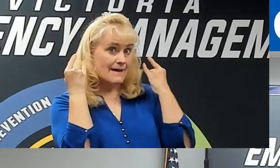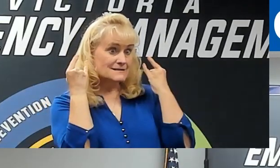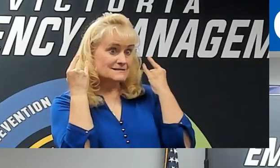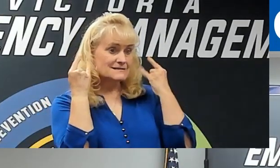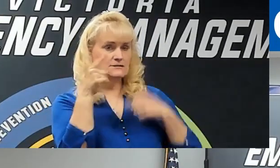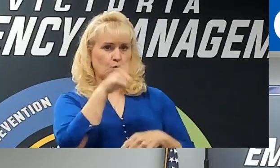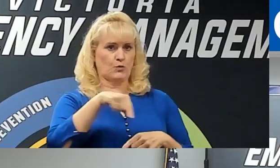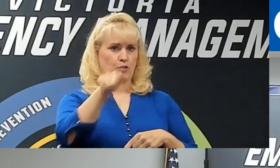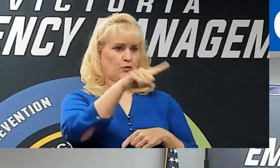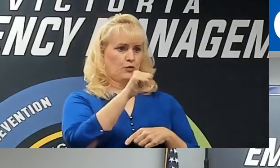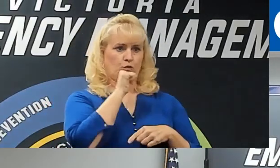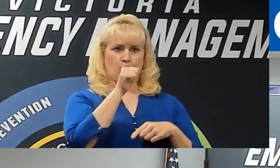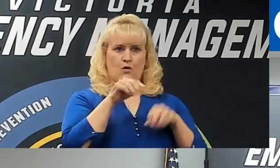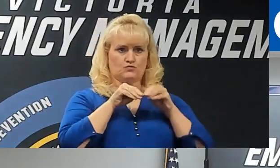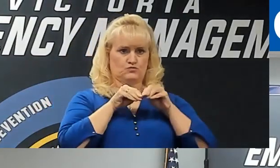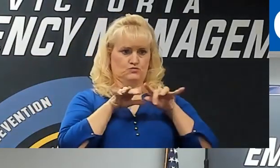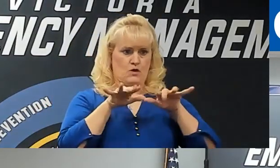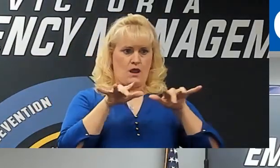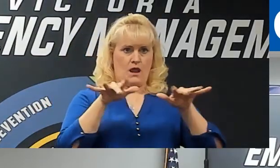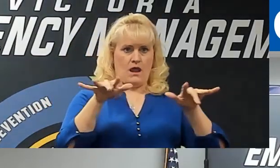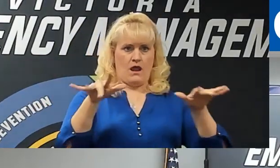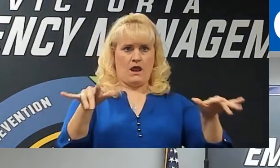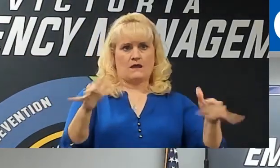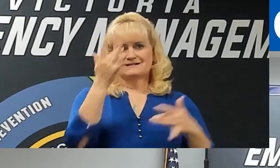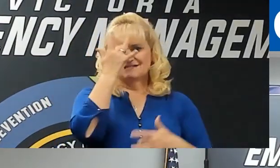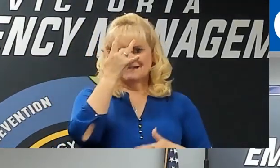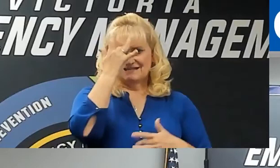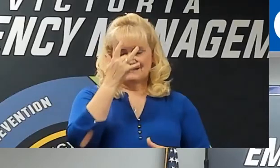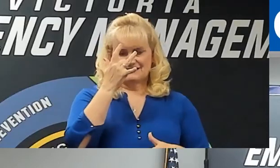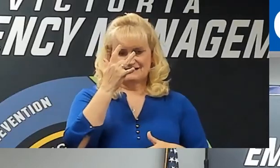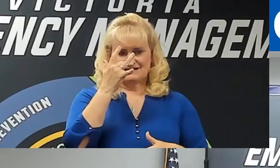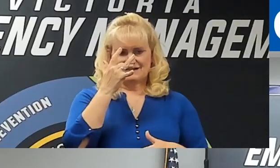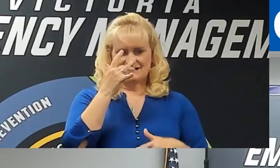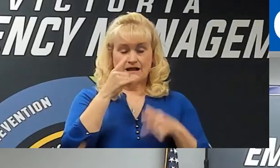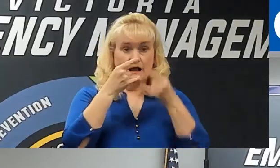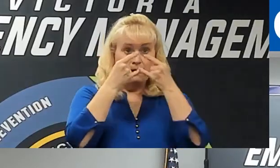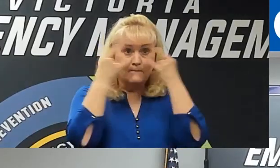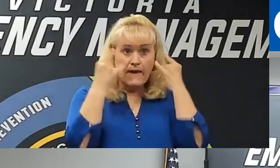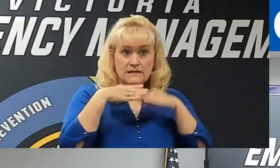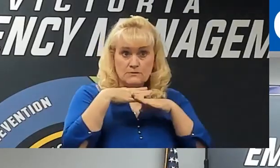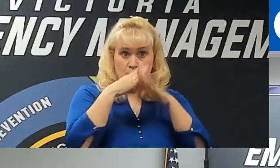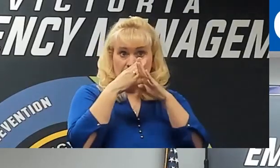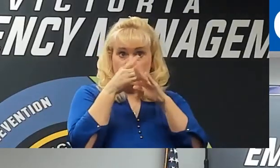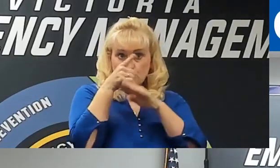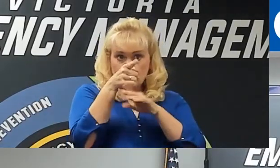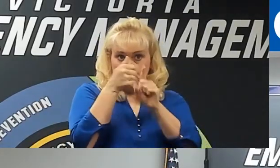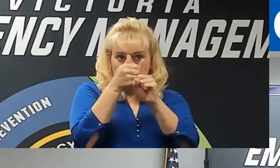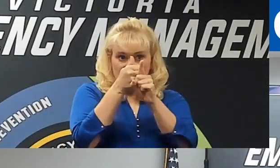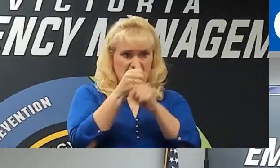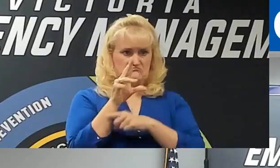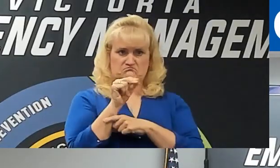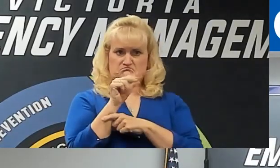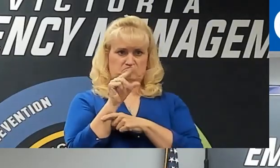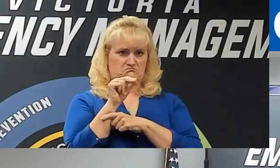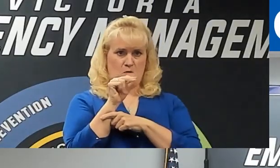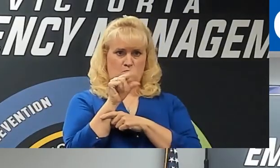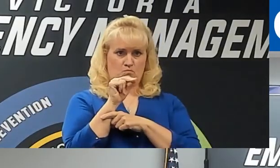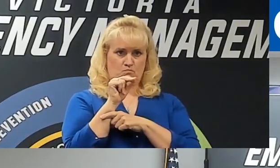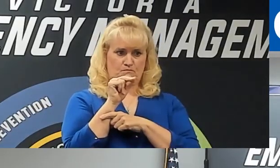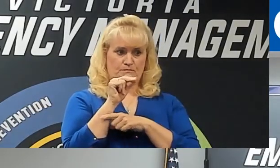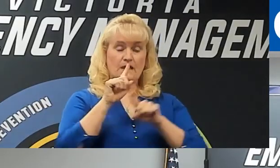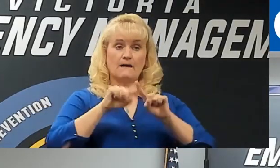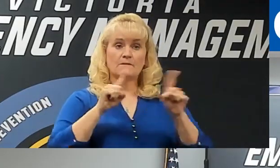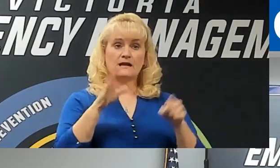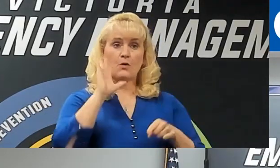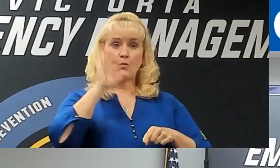Don't get the false impression that wearing the mask protects you. It's to do the best we can to keep you,